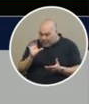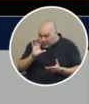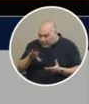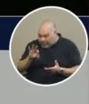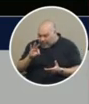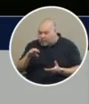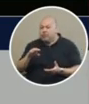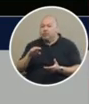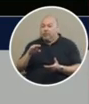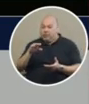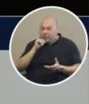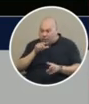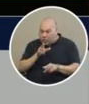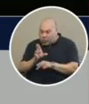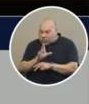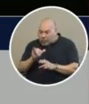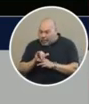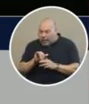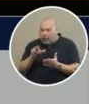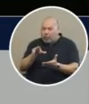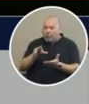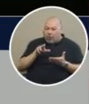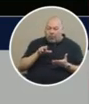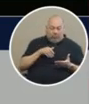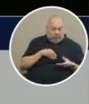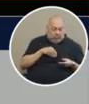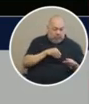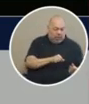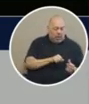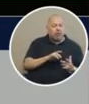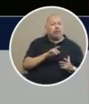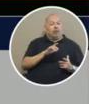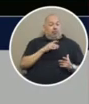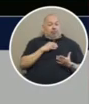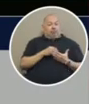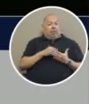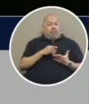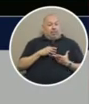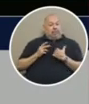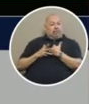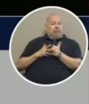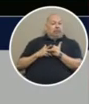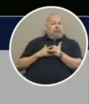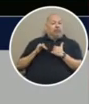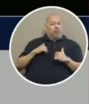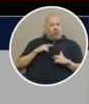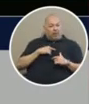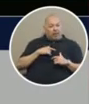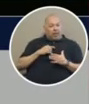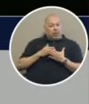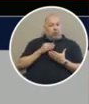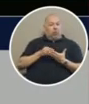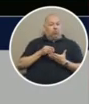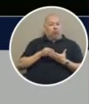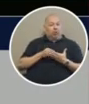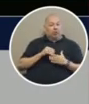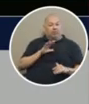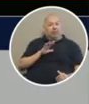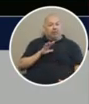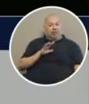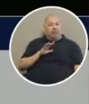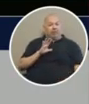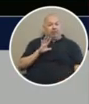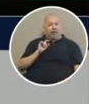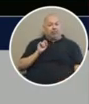2 other areas that we could tap into possibly is utilizing the unallocated funds. So if you all remember, with the adoption of the budget, there's approximately